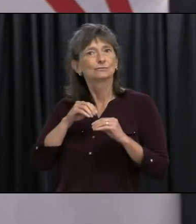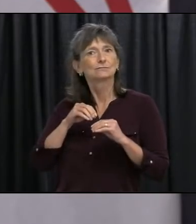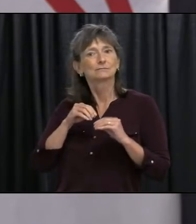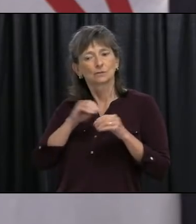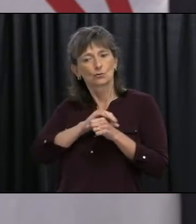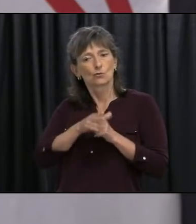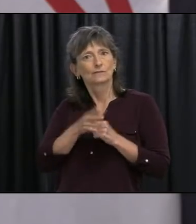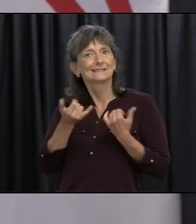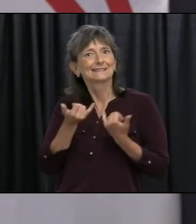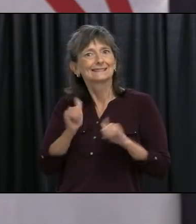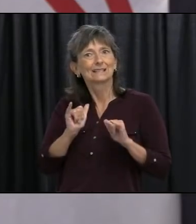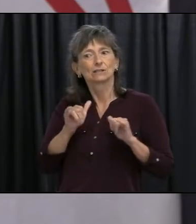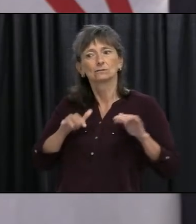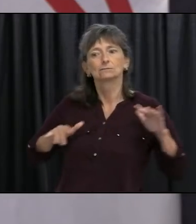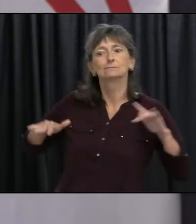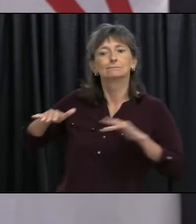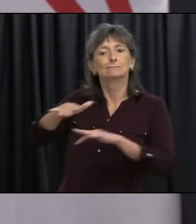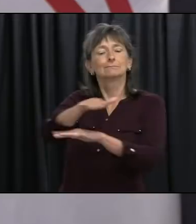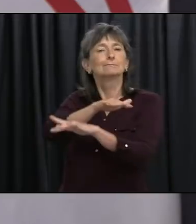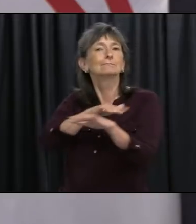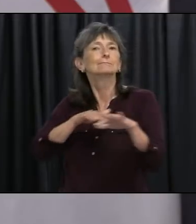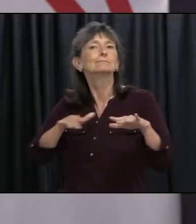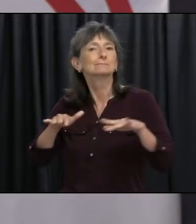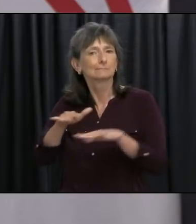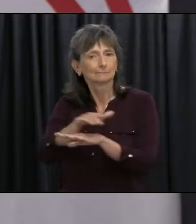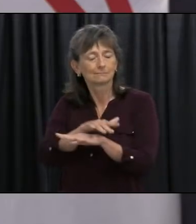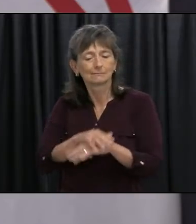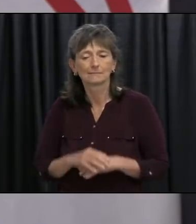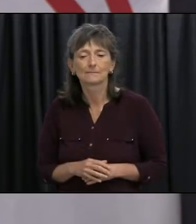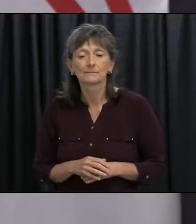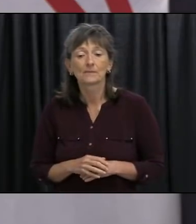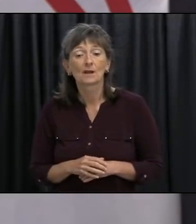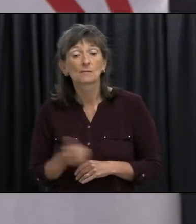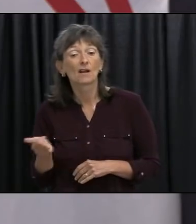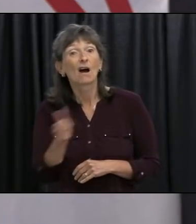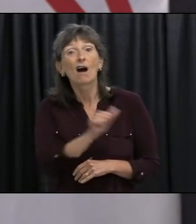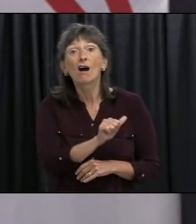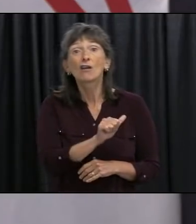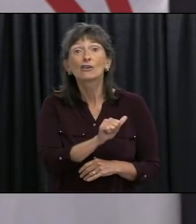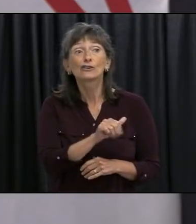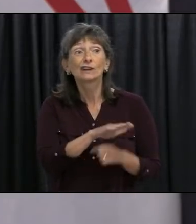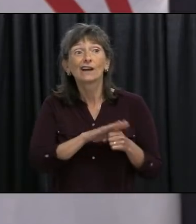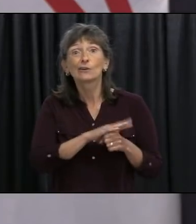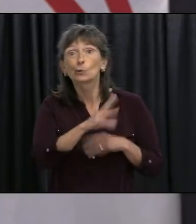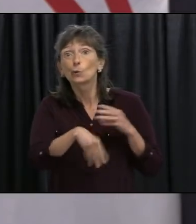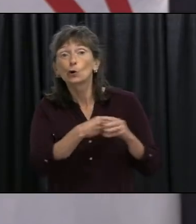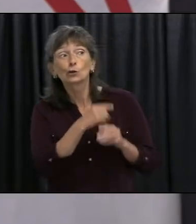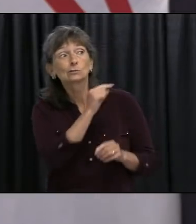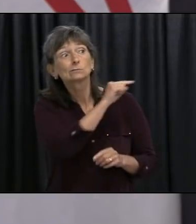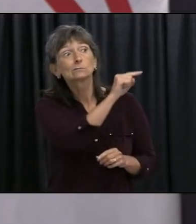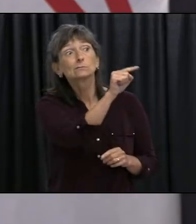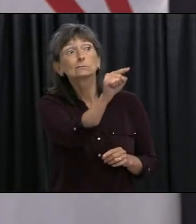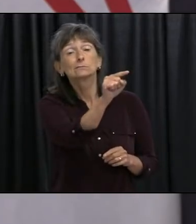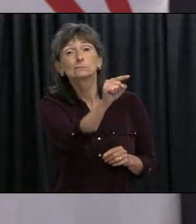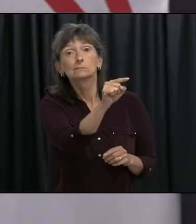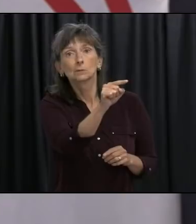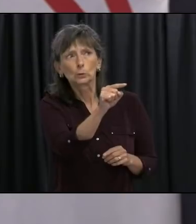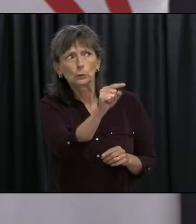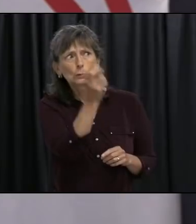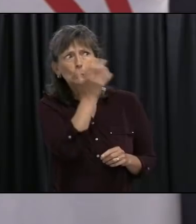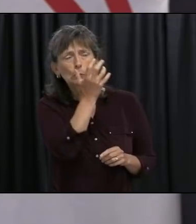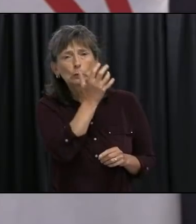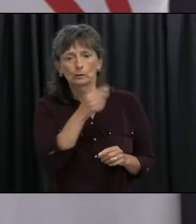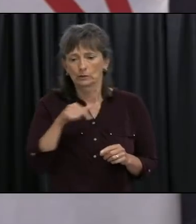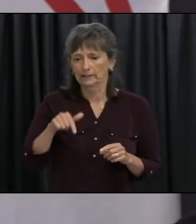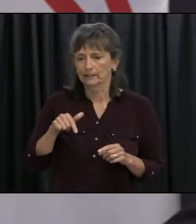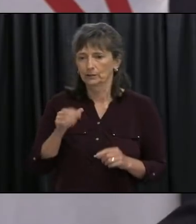within our communities and lives amongst us. But when you look at other parts of the world and where we are today with no new active cases, we